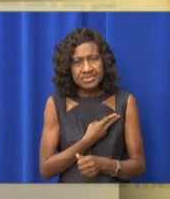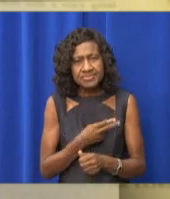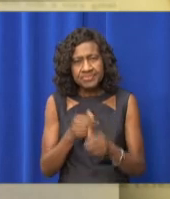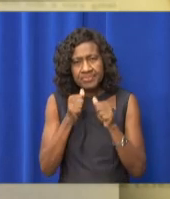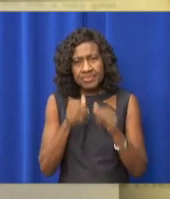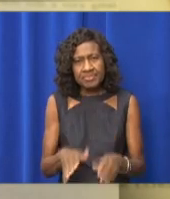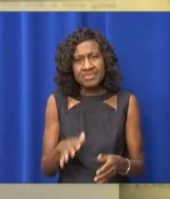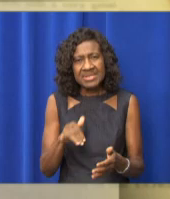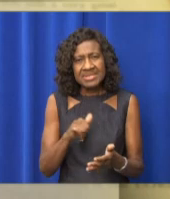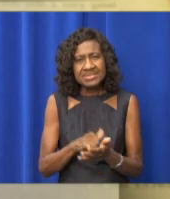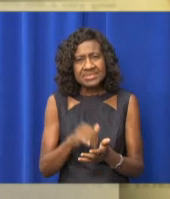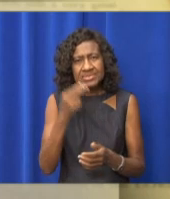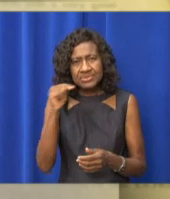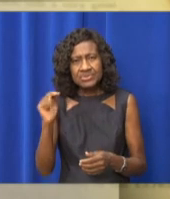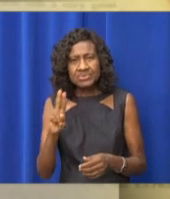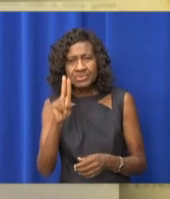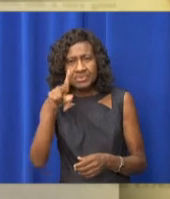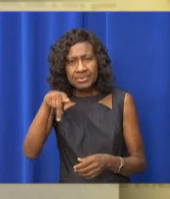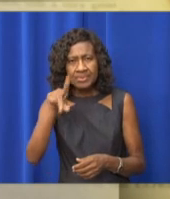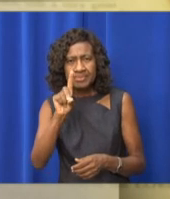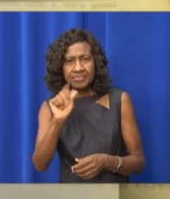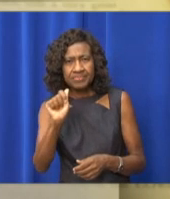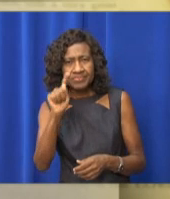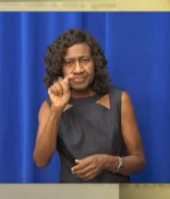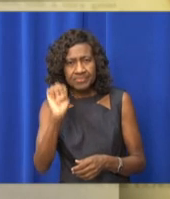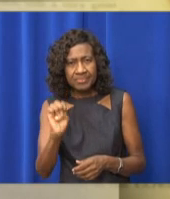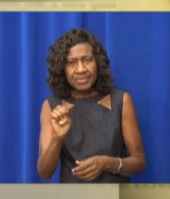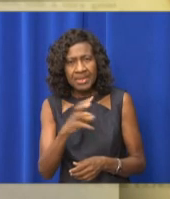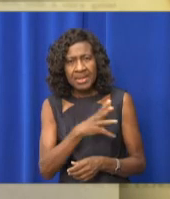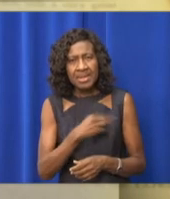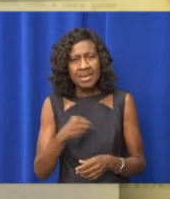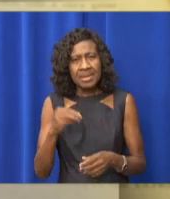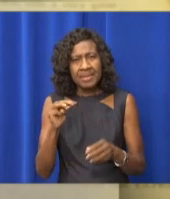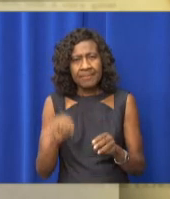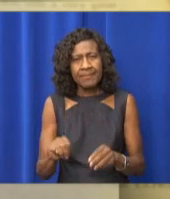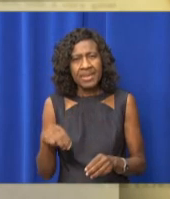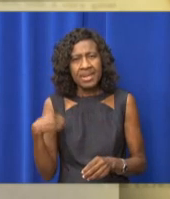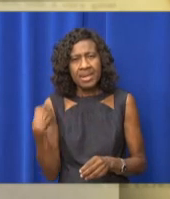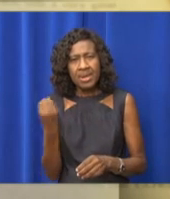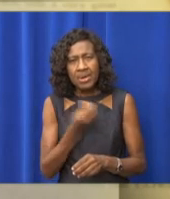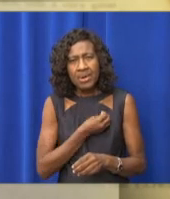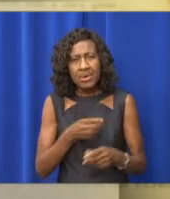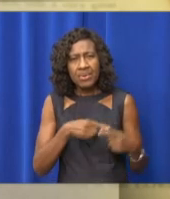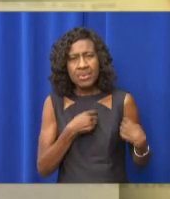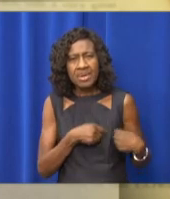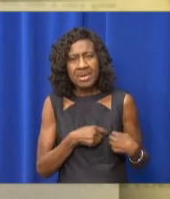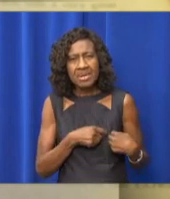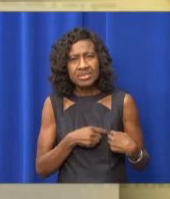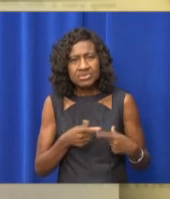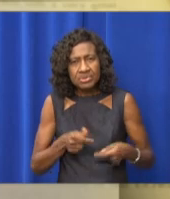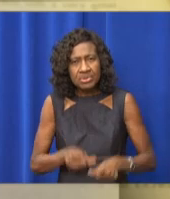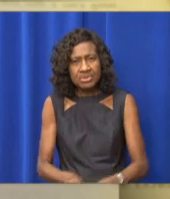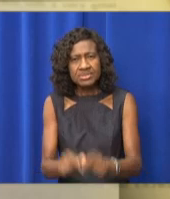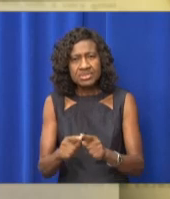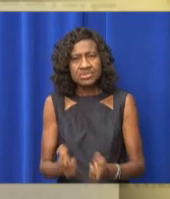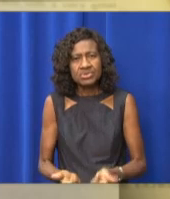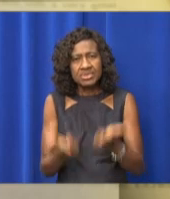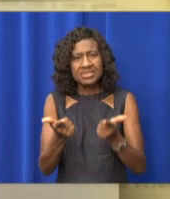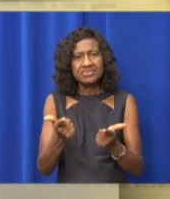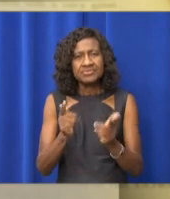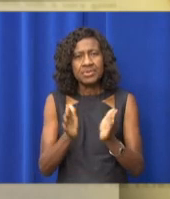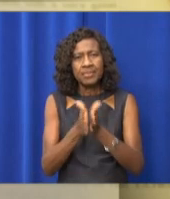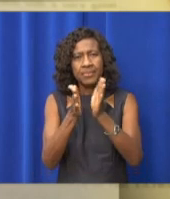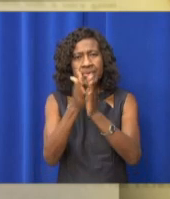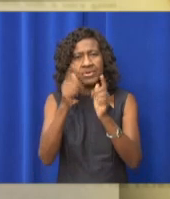this press conference and those who will participate, and may our hearts continue to lift up the praises to you